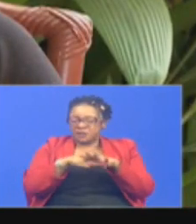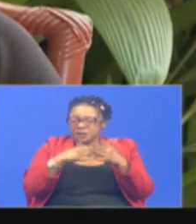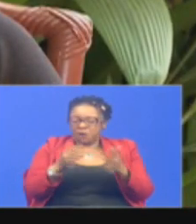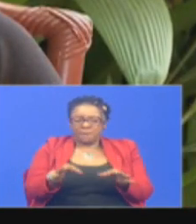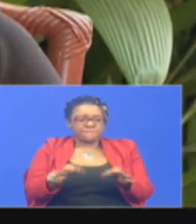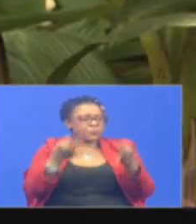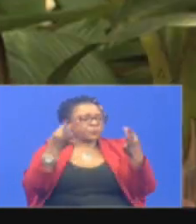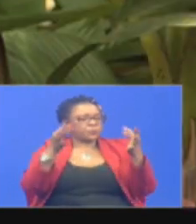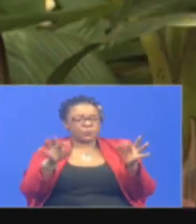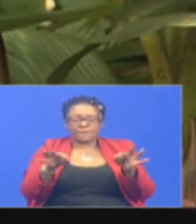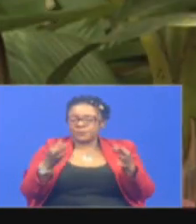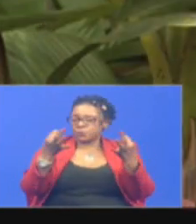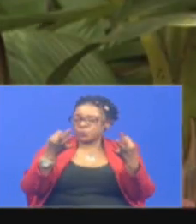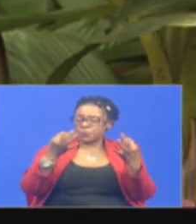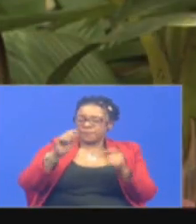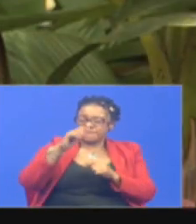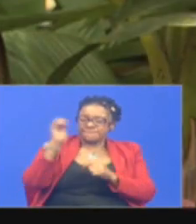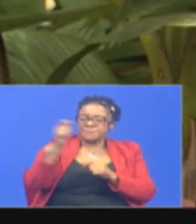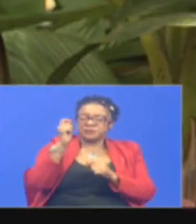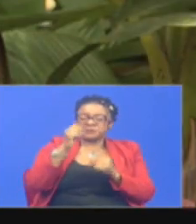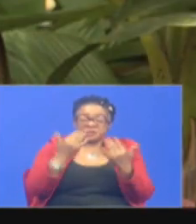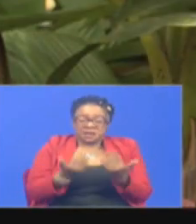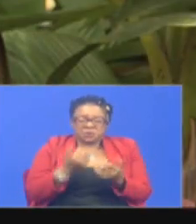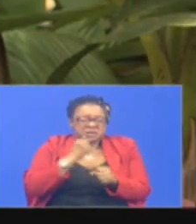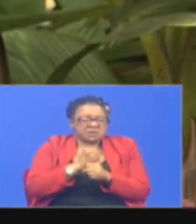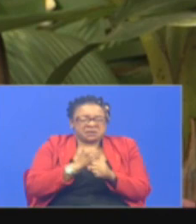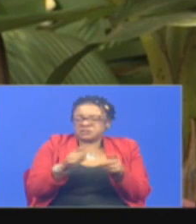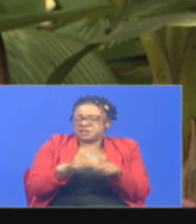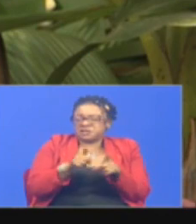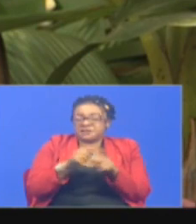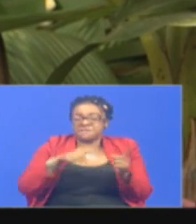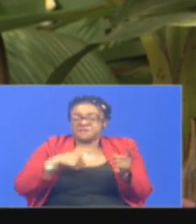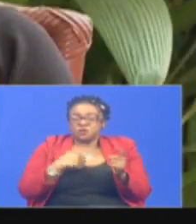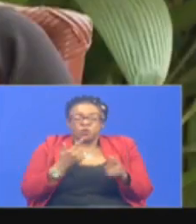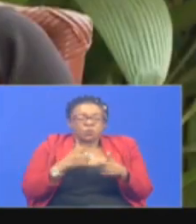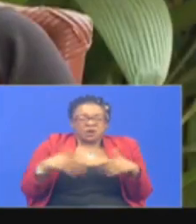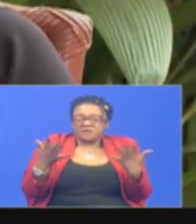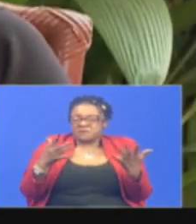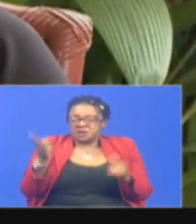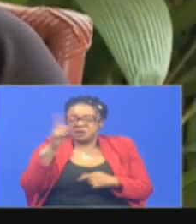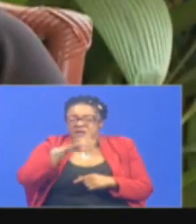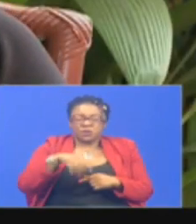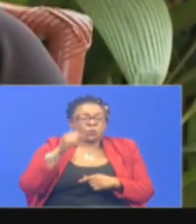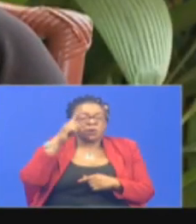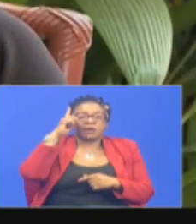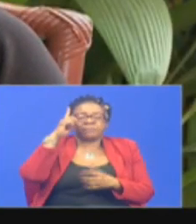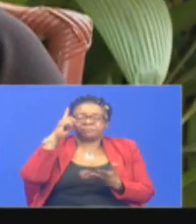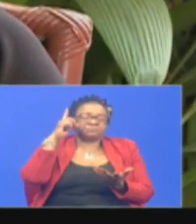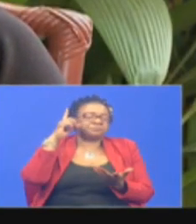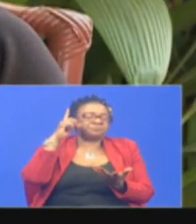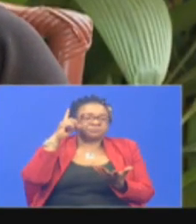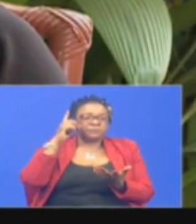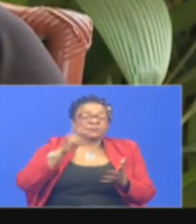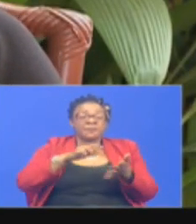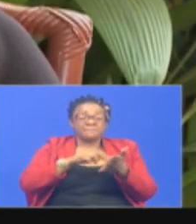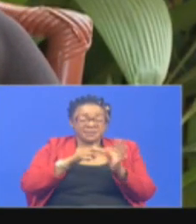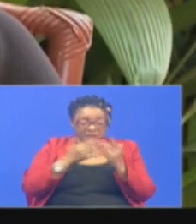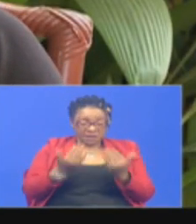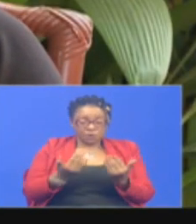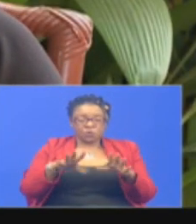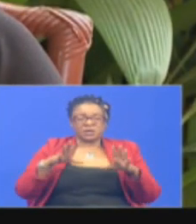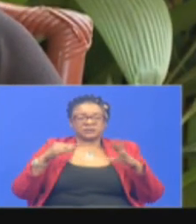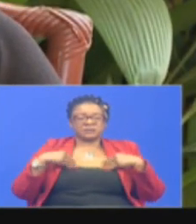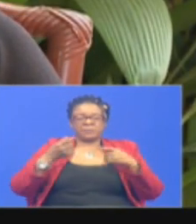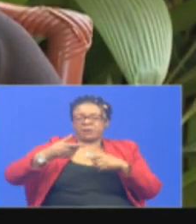president actually does as he feels whatever day he wakes up. So you don't buy into this argument that adding